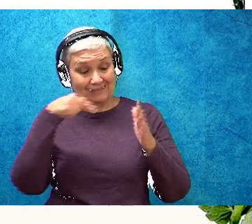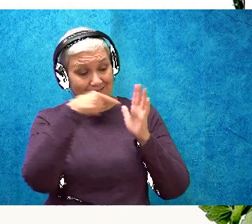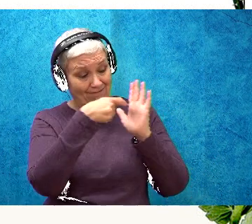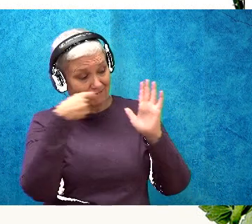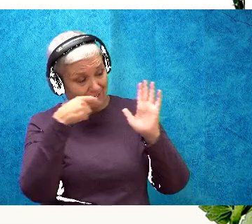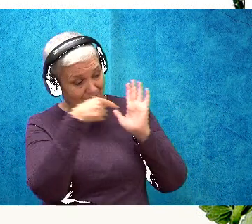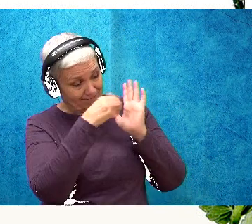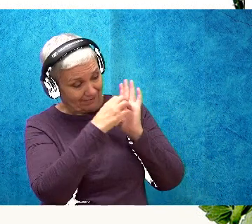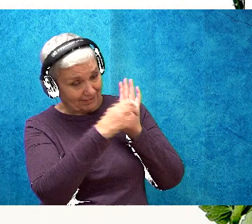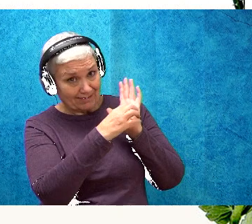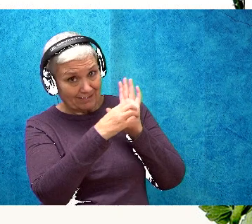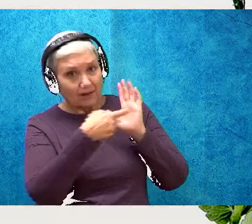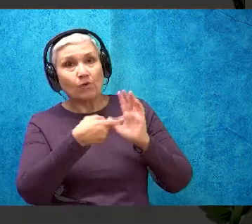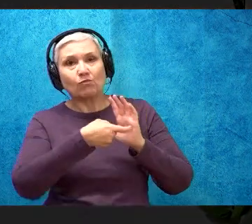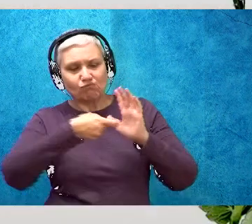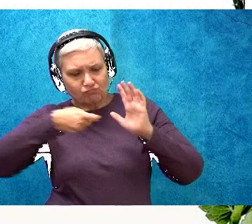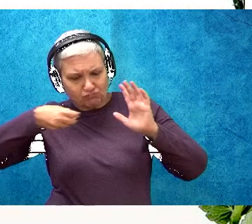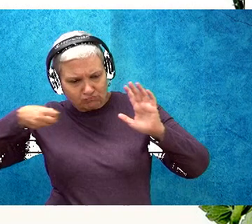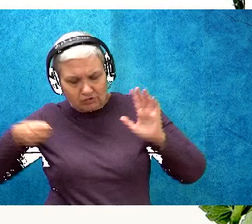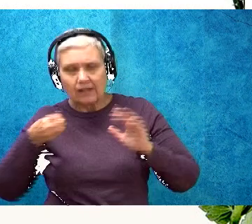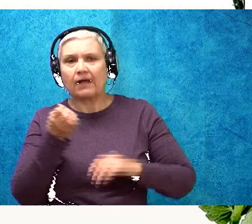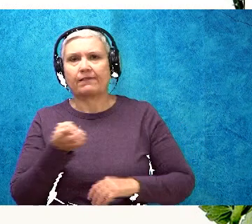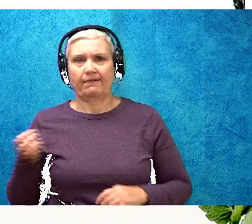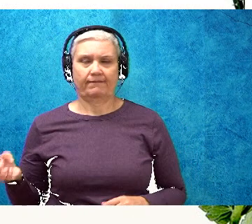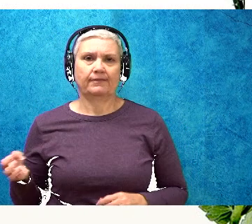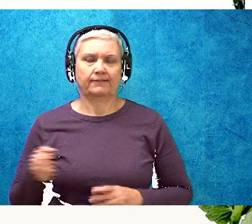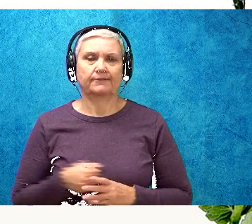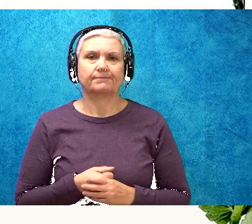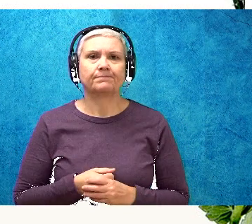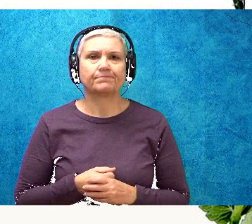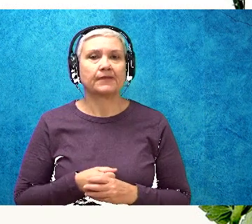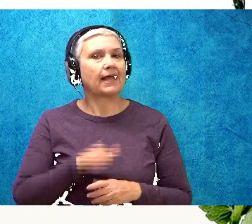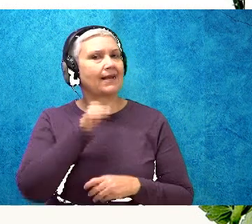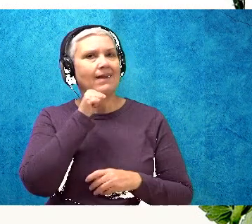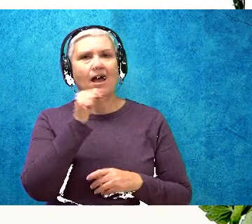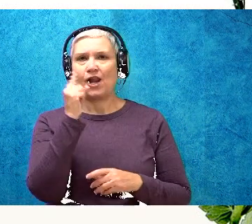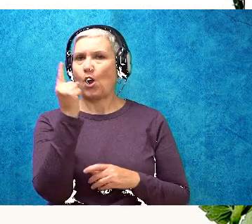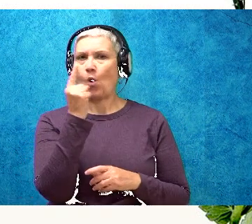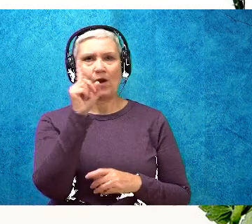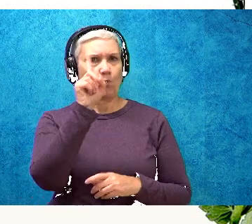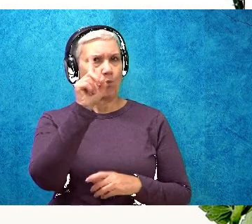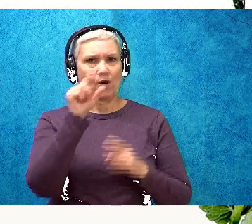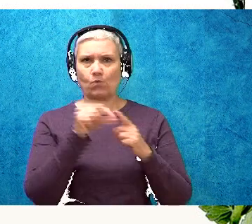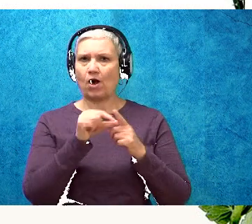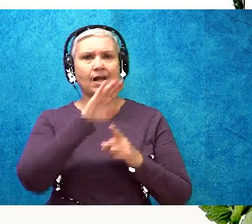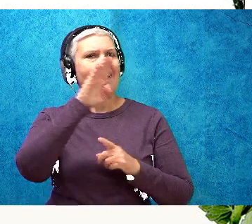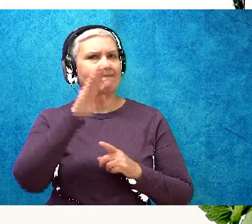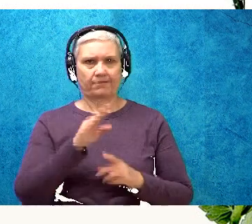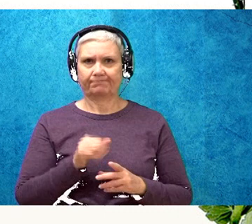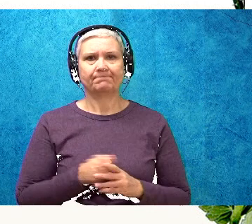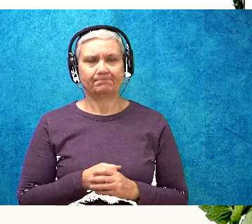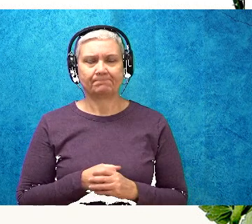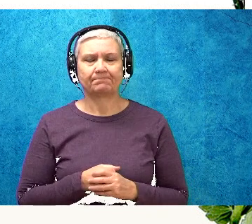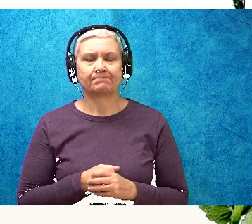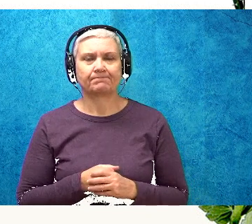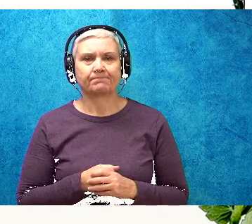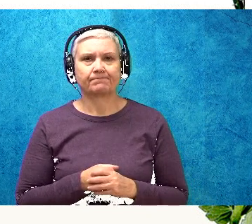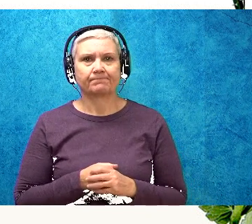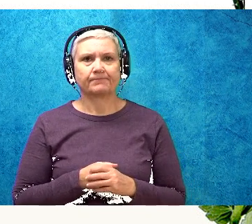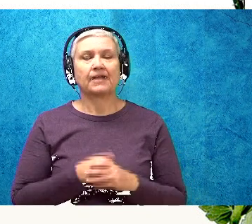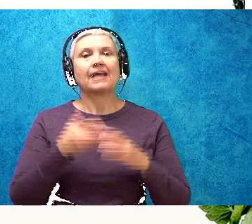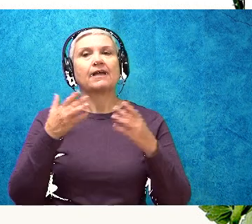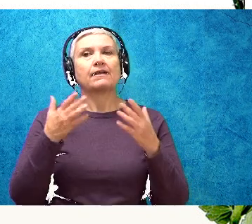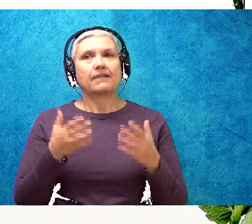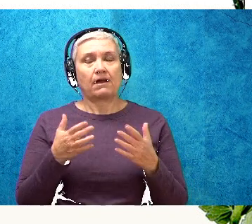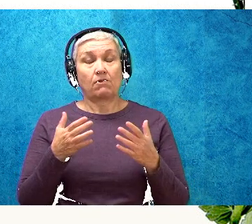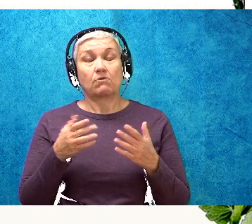never just one word. Now, these are the steps one more time in case that you didn't get them written down the